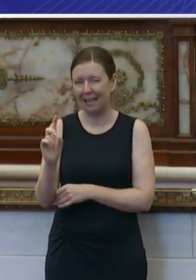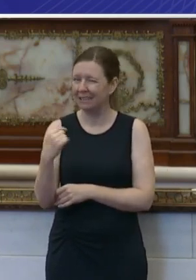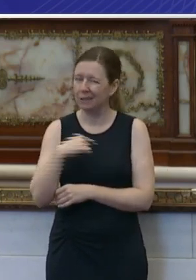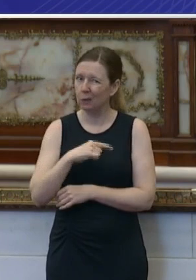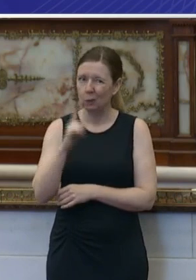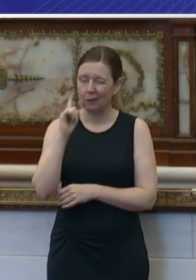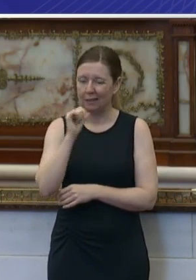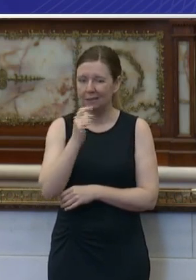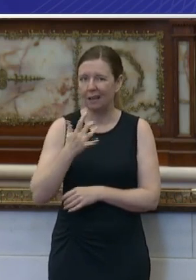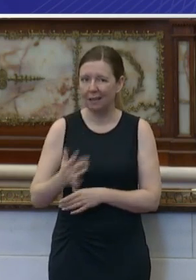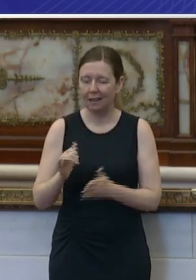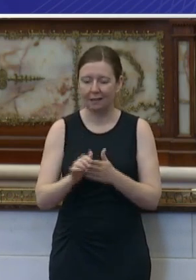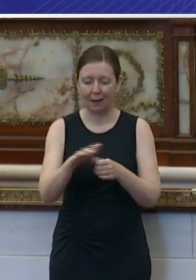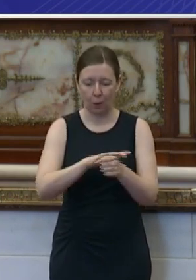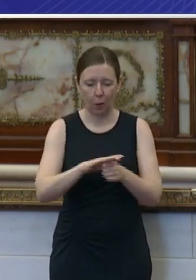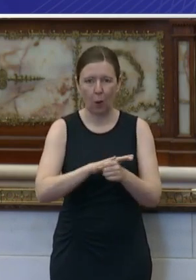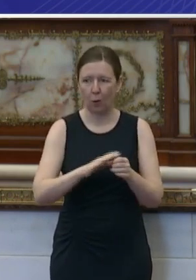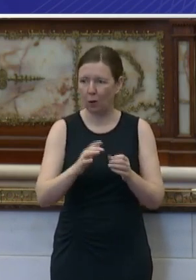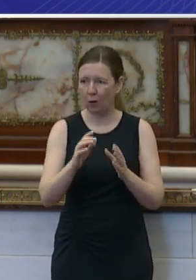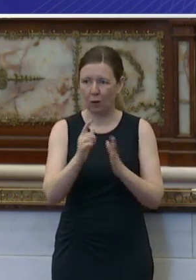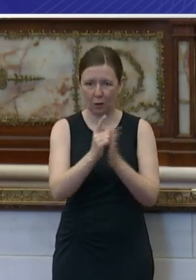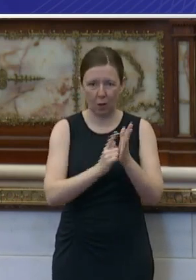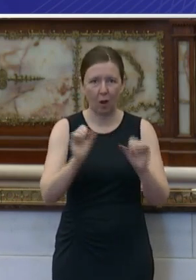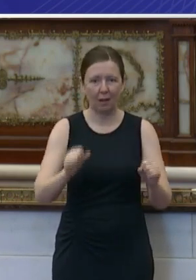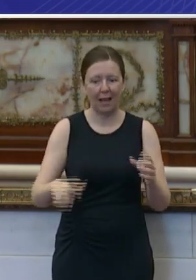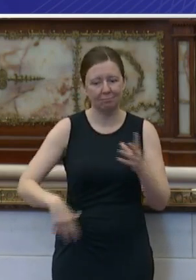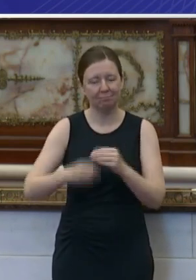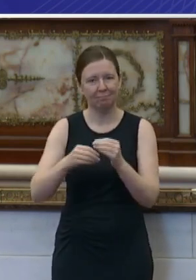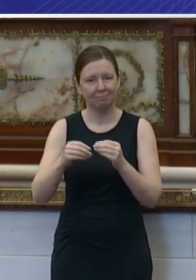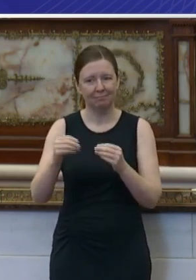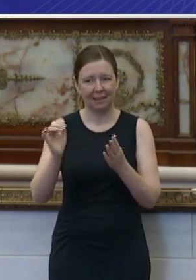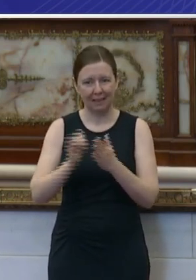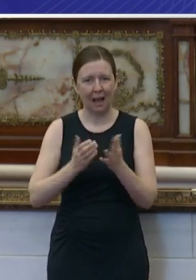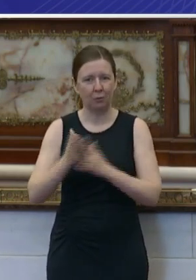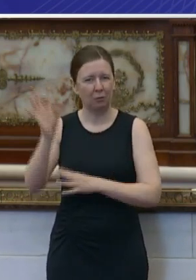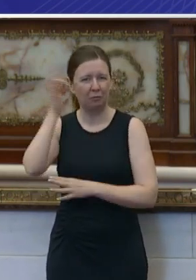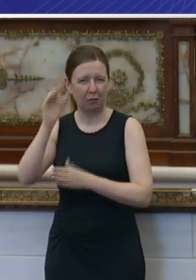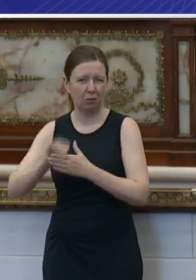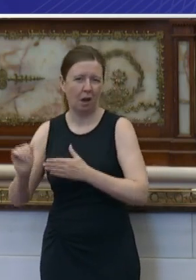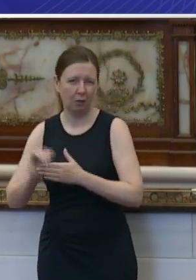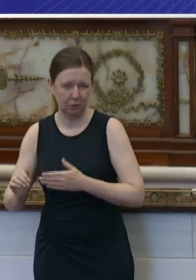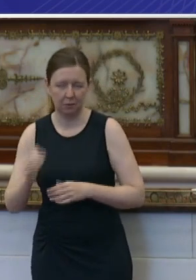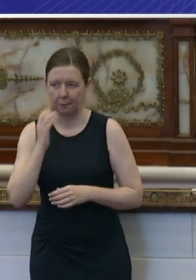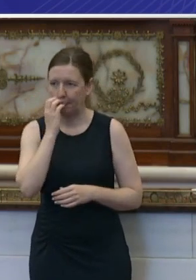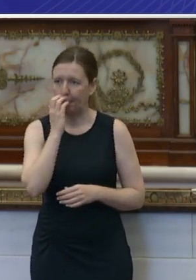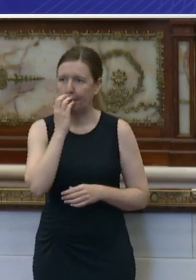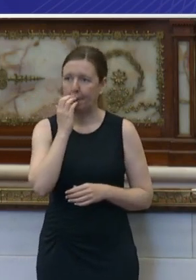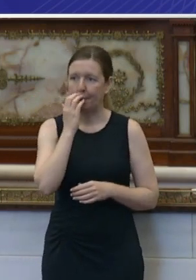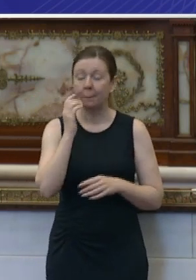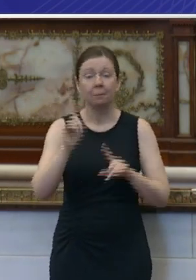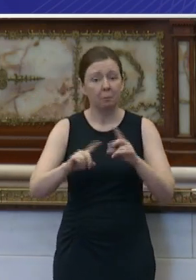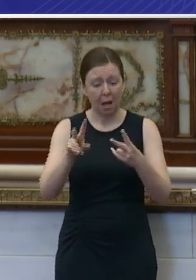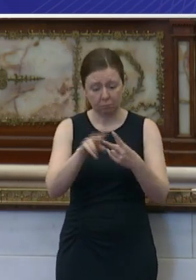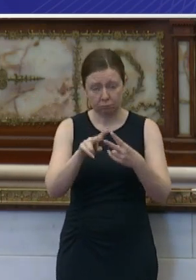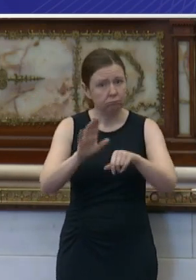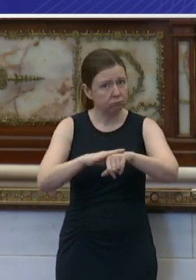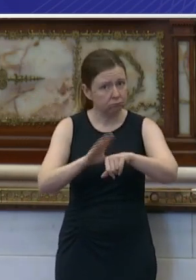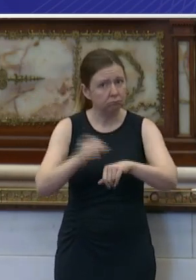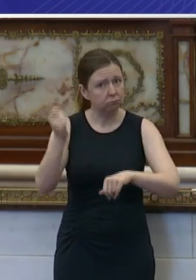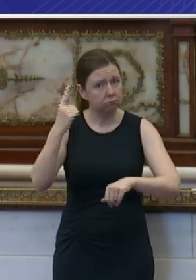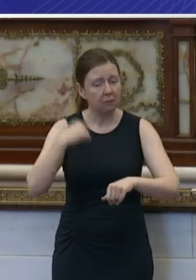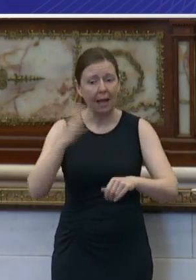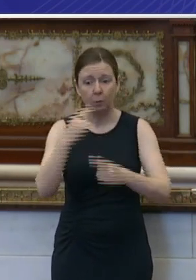that a local ordinance can add emergency leave requirements to people paid through federal dollars. With these caveats understood,